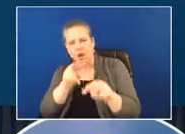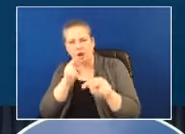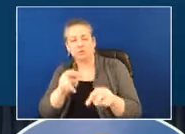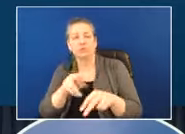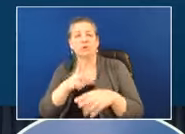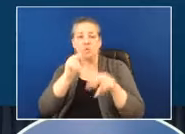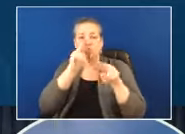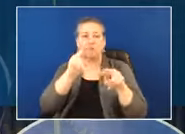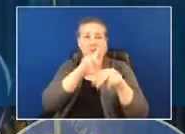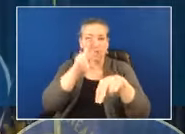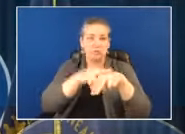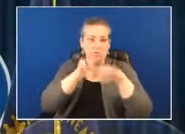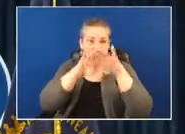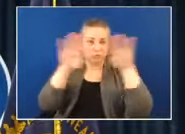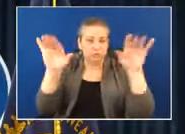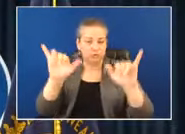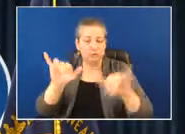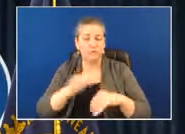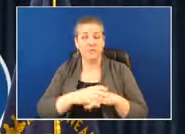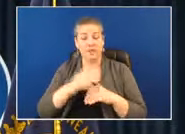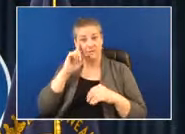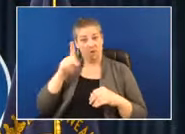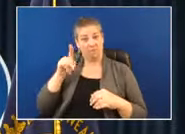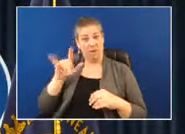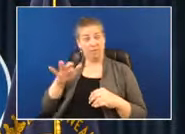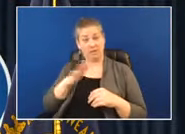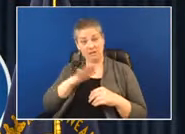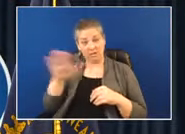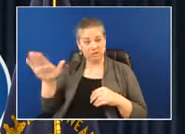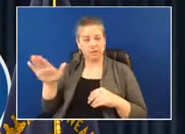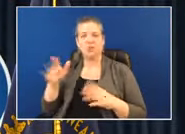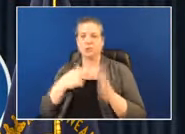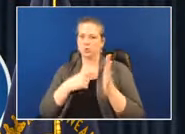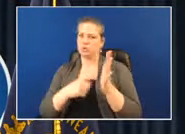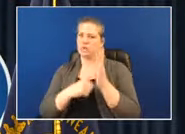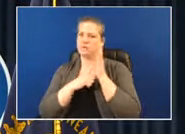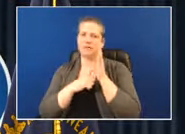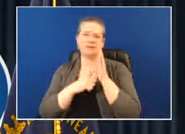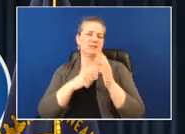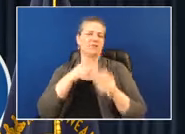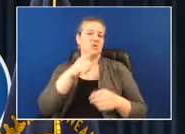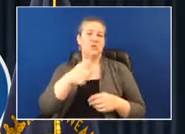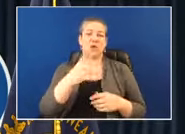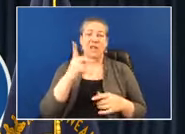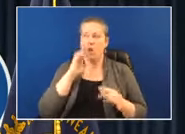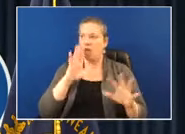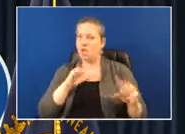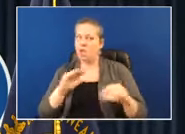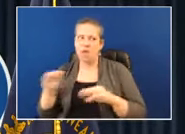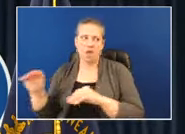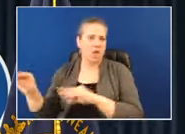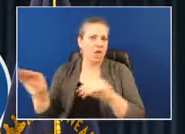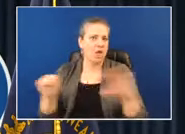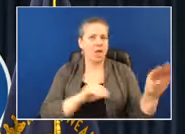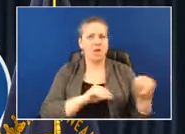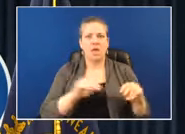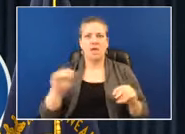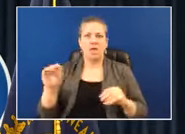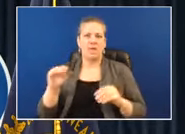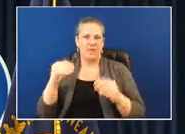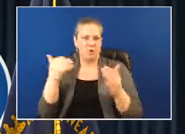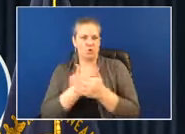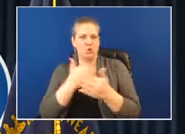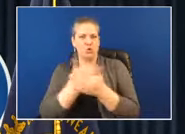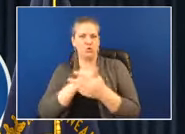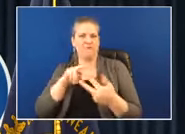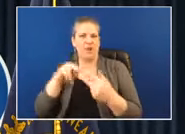For the general public, though, I strongly recommend you tune out the buzz and the chatter about the variant du jour. It just adds to anxiety and